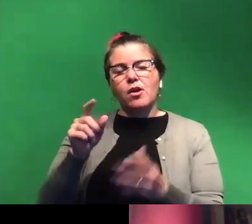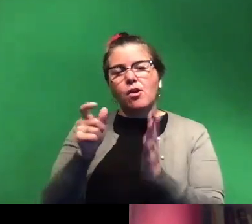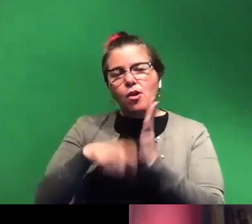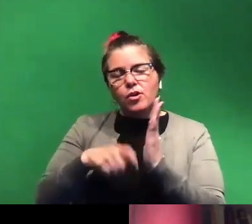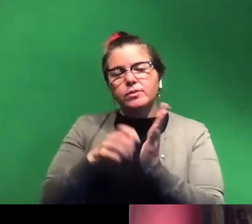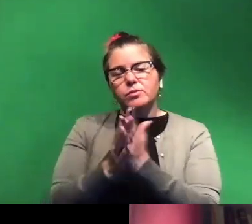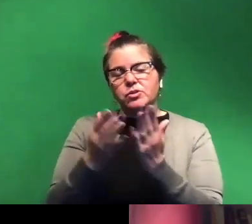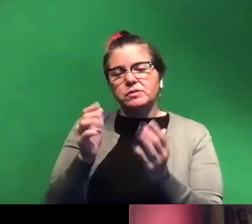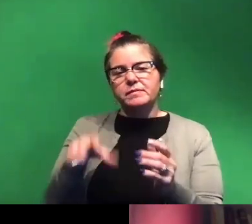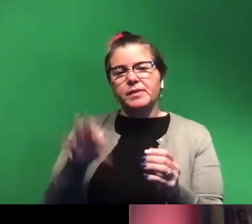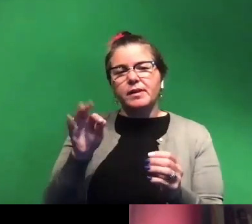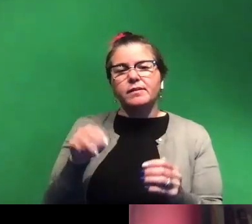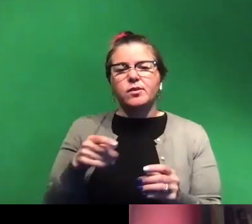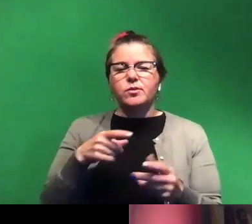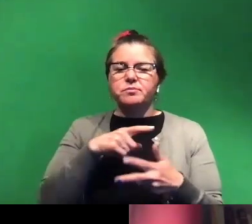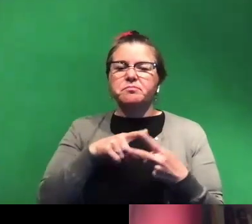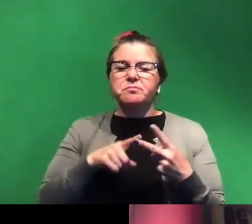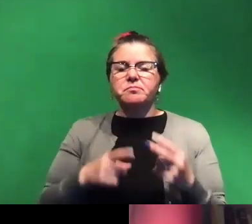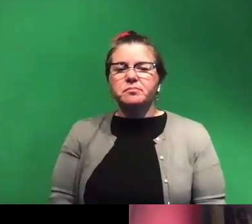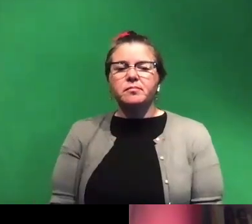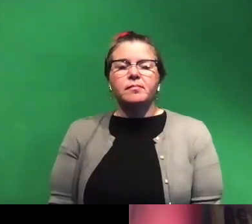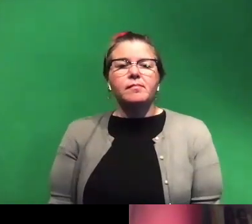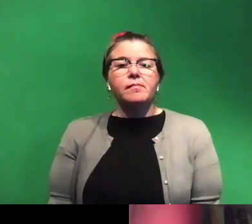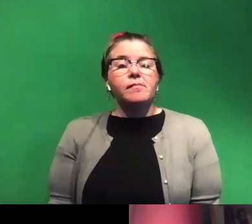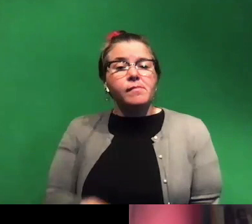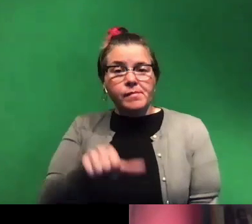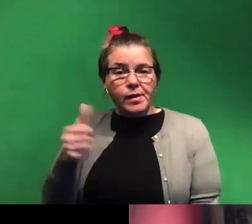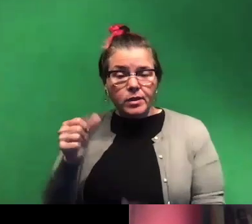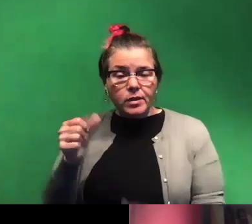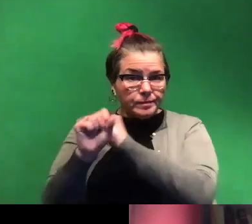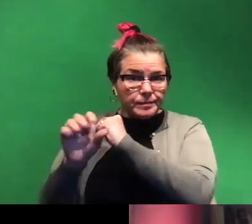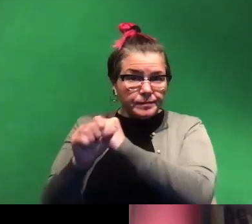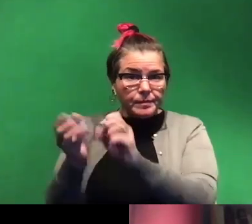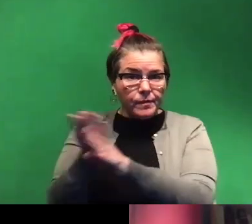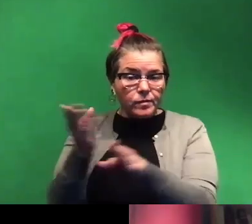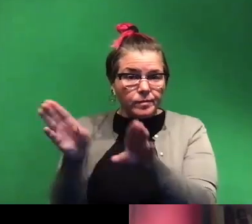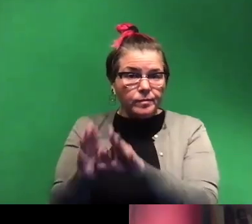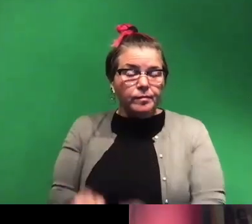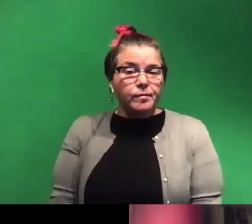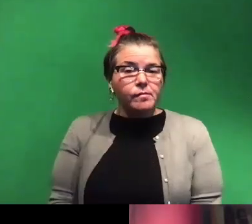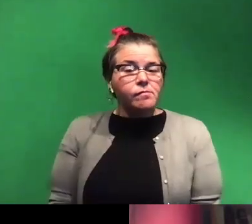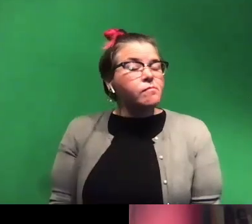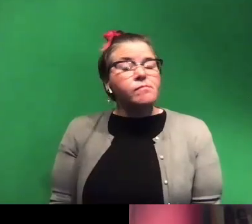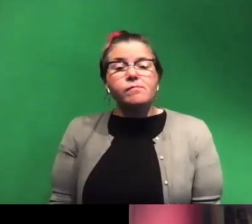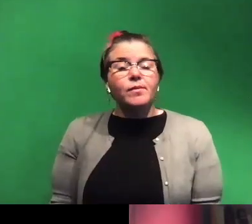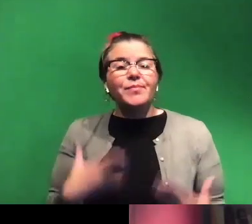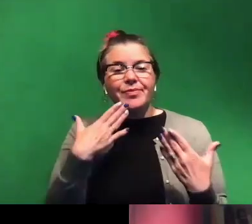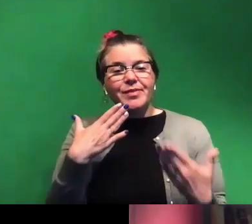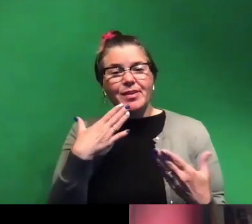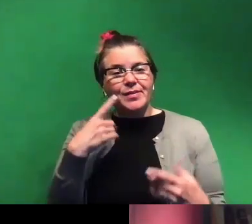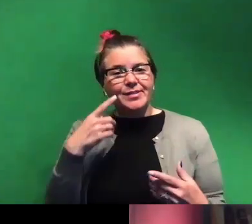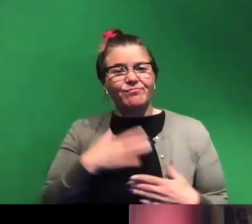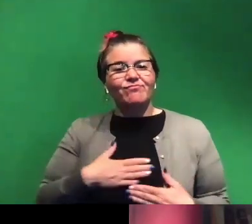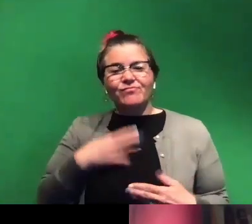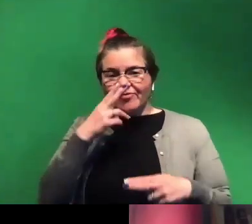books, and those are the main places to go find me. Great. Is there anything else you'd like to plug before you wrap up? I don't think so. Thank you so much for this. This has been so